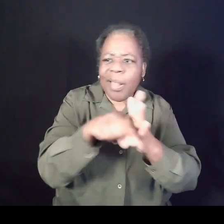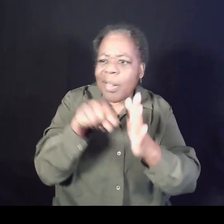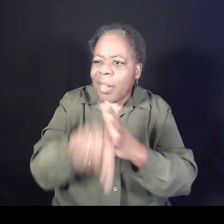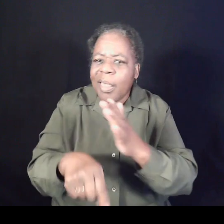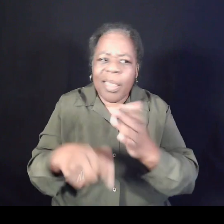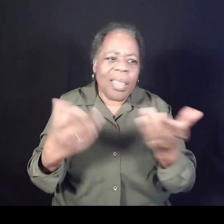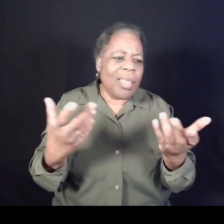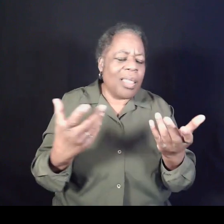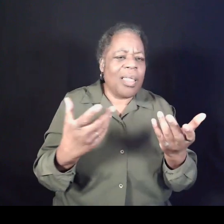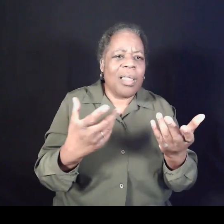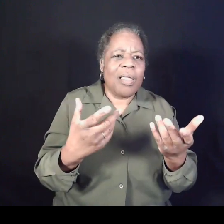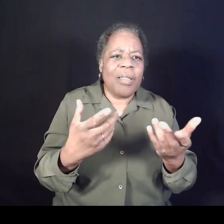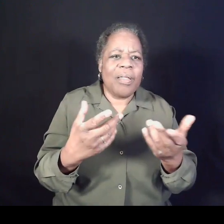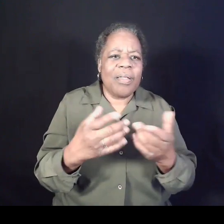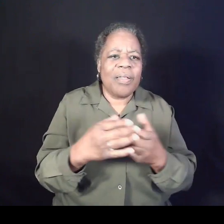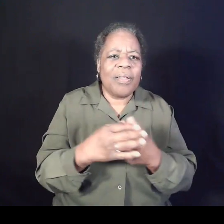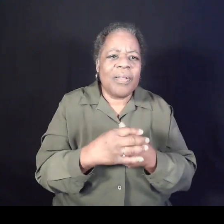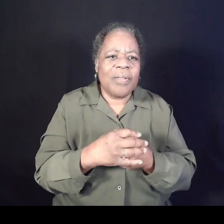assault?